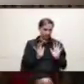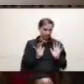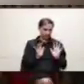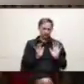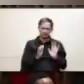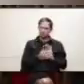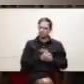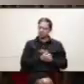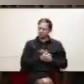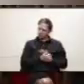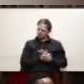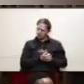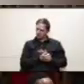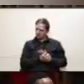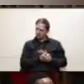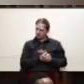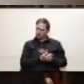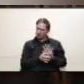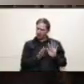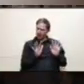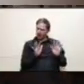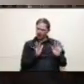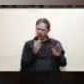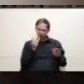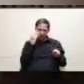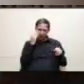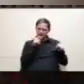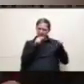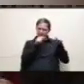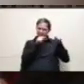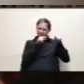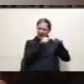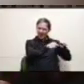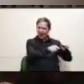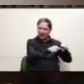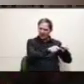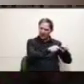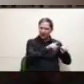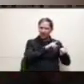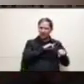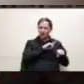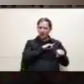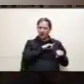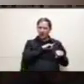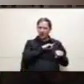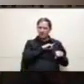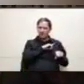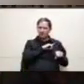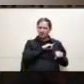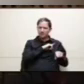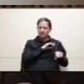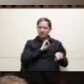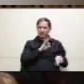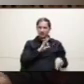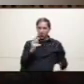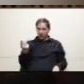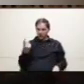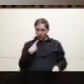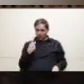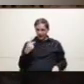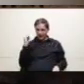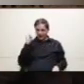Okay, but what makes you think there were two parallel? Because if there's an election day today, me and you were councillors